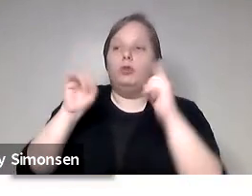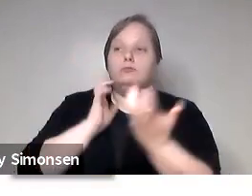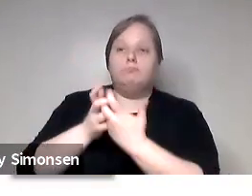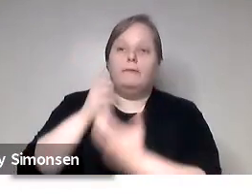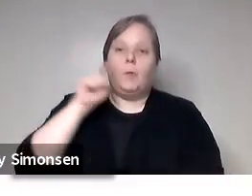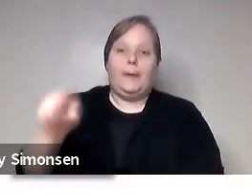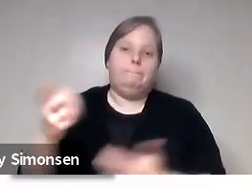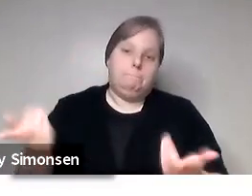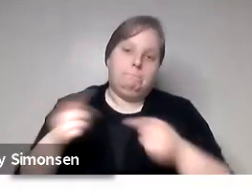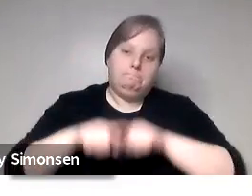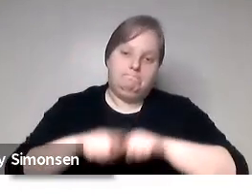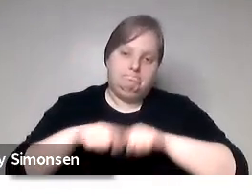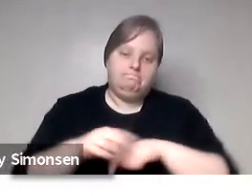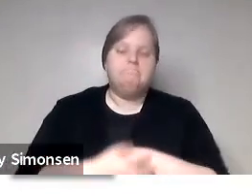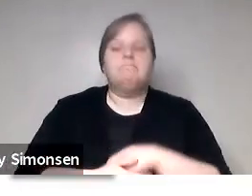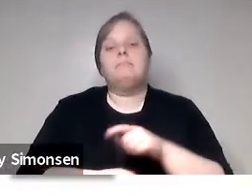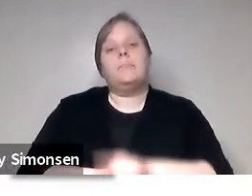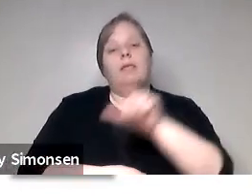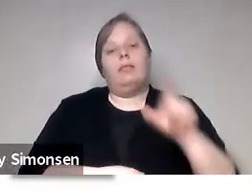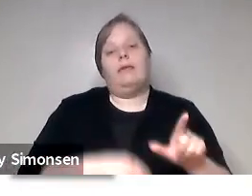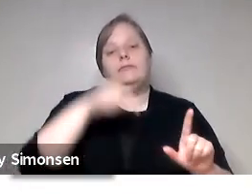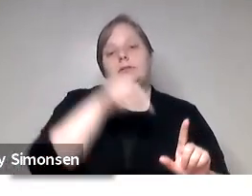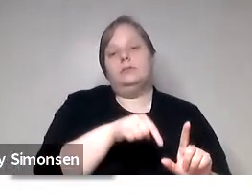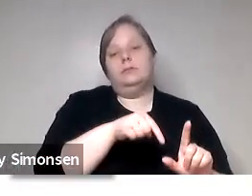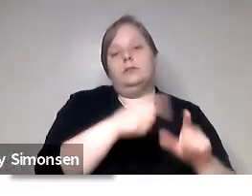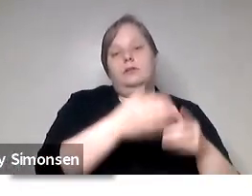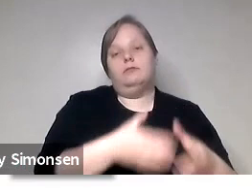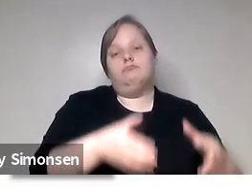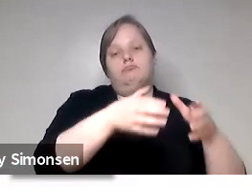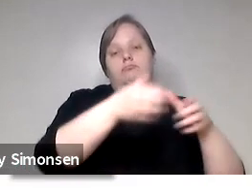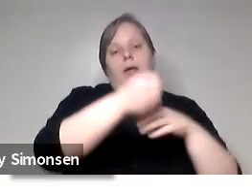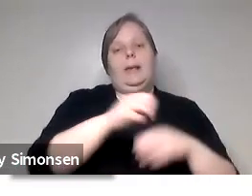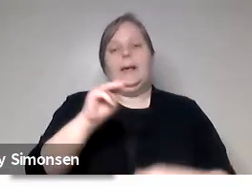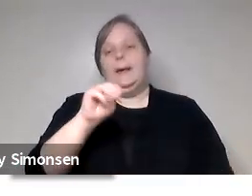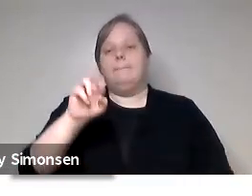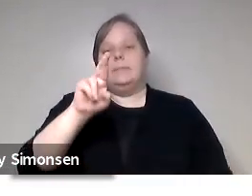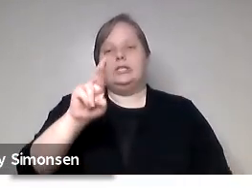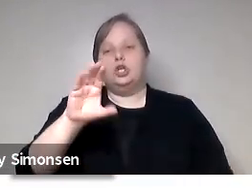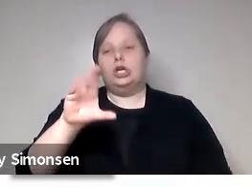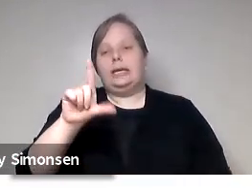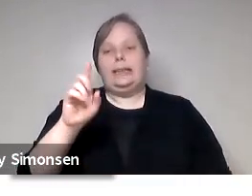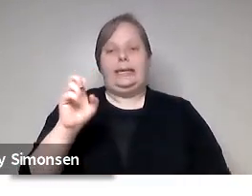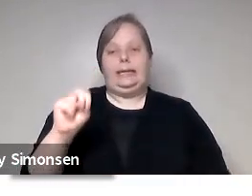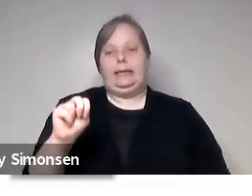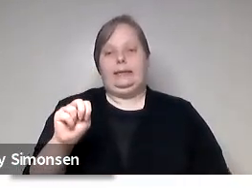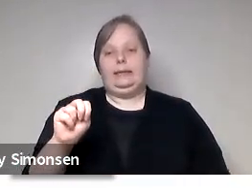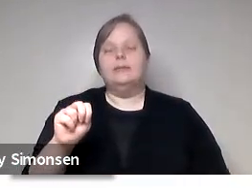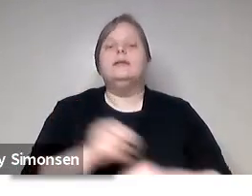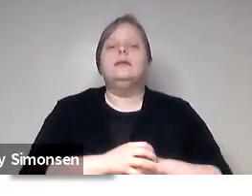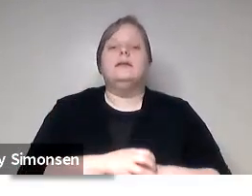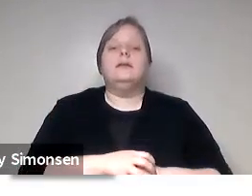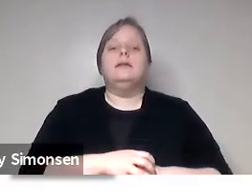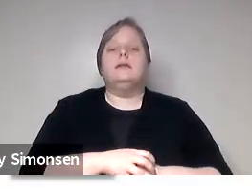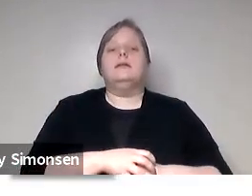person. On the left-hand side, we have Mr. Clean. They each are